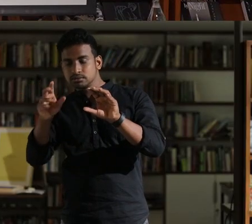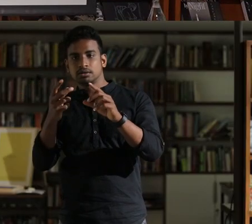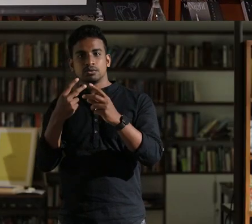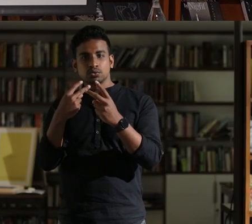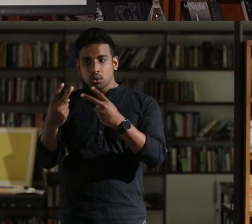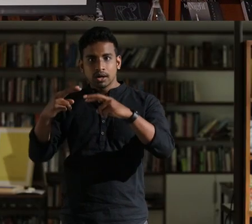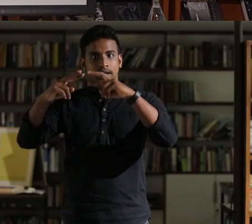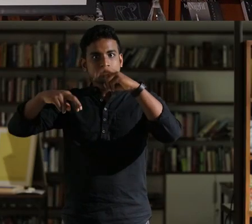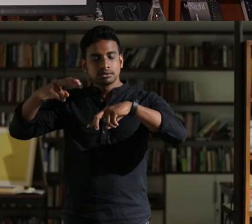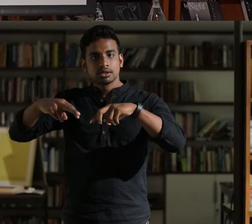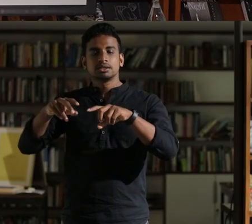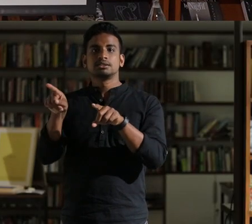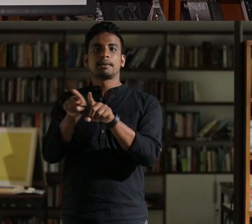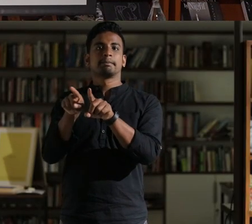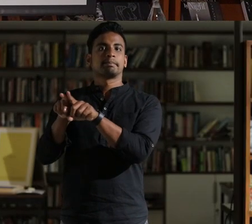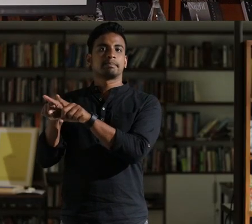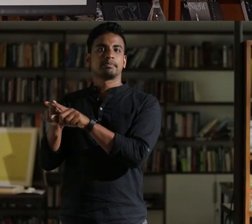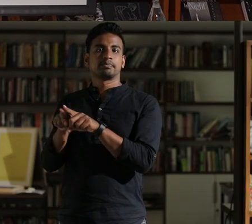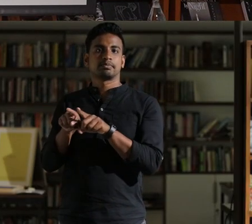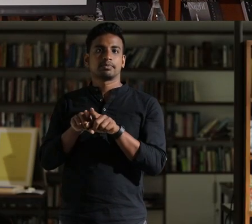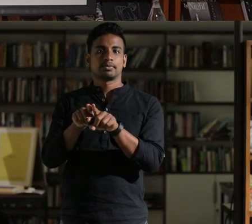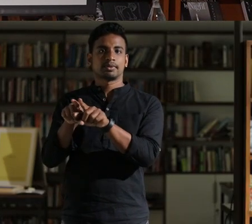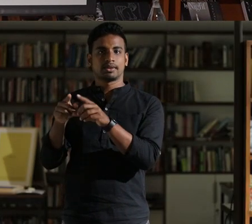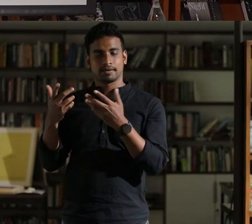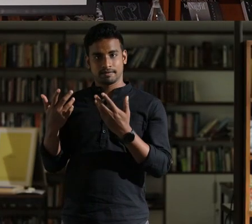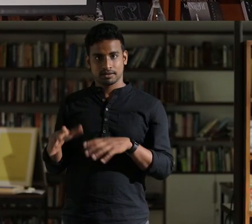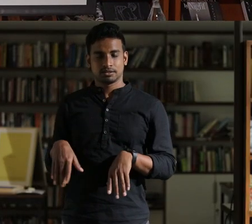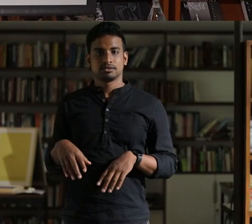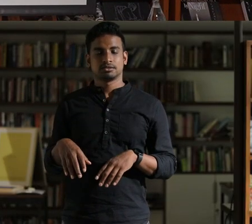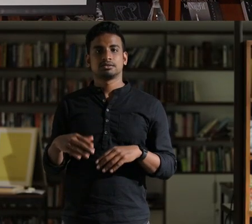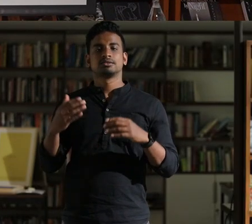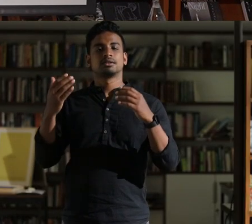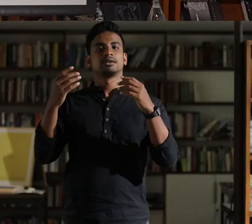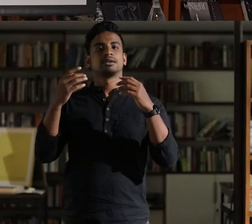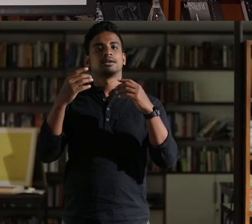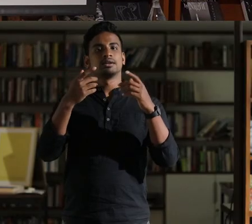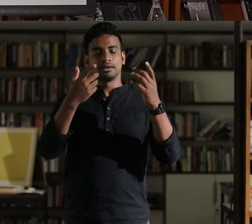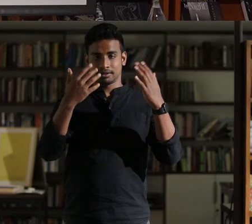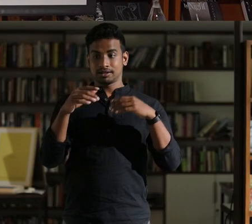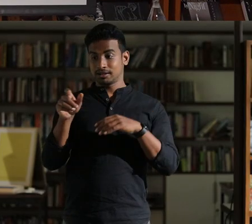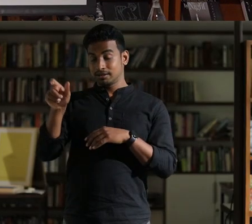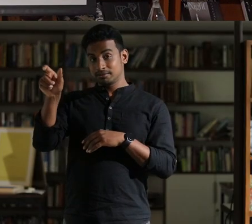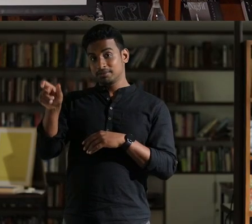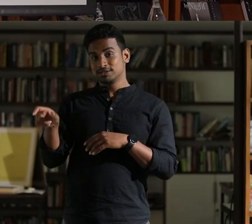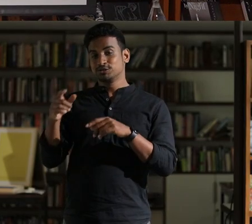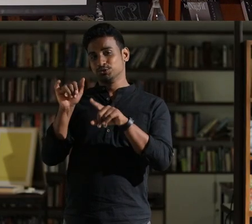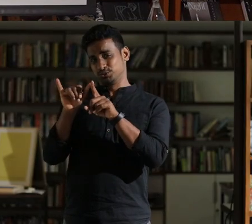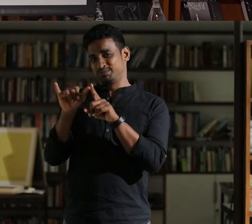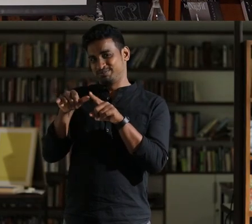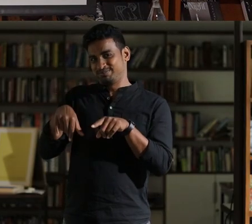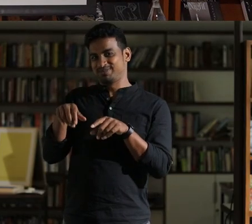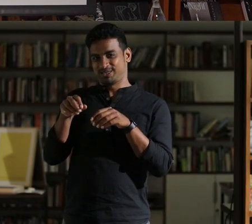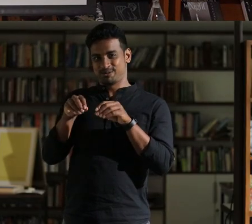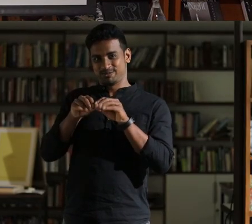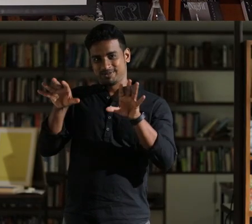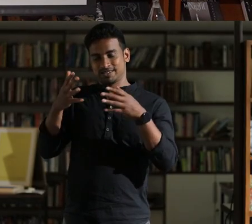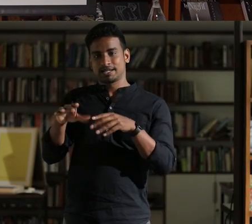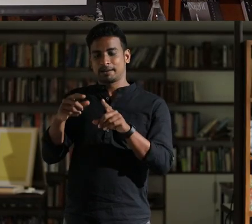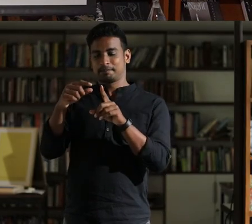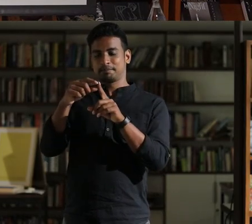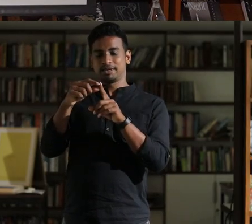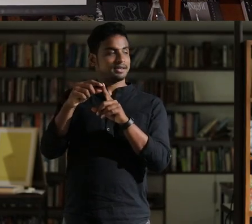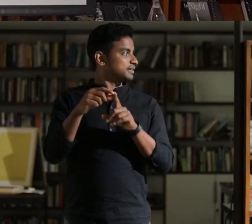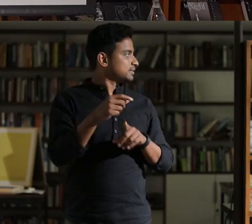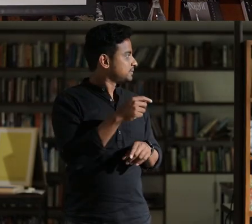it's there on YouTube now. It's called Pehelwan Kaun, who is the strongest, who's the strongest. But essentially, it's